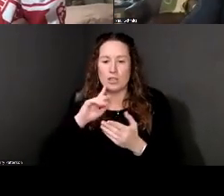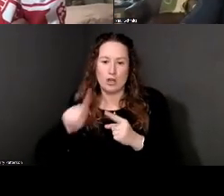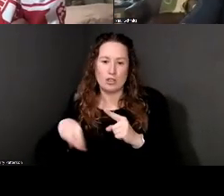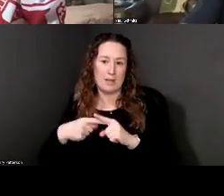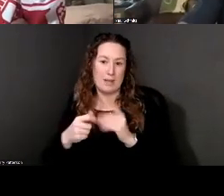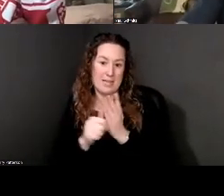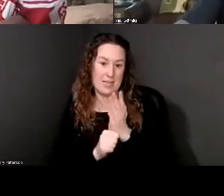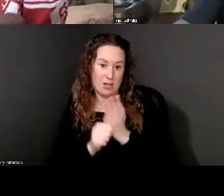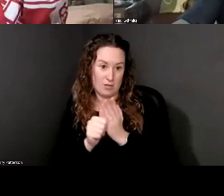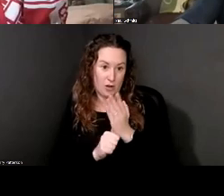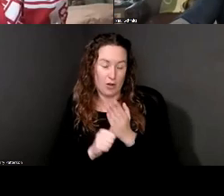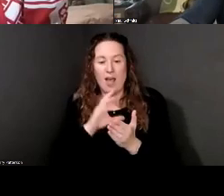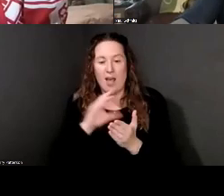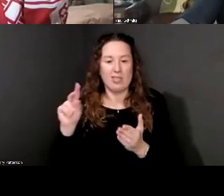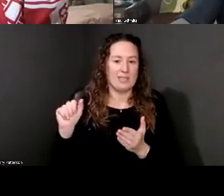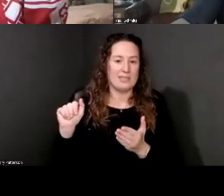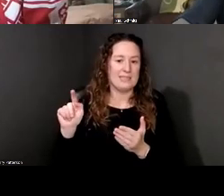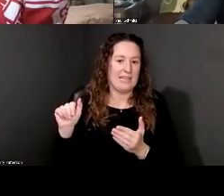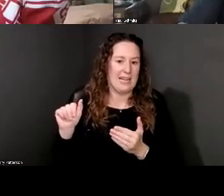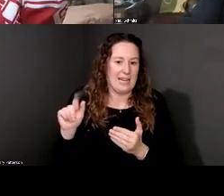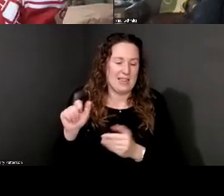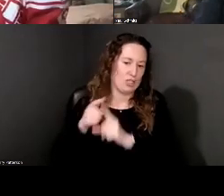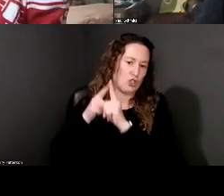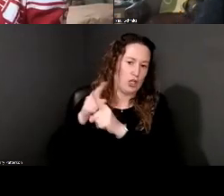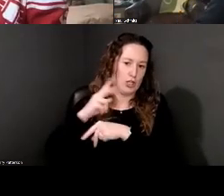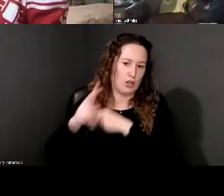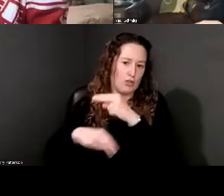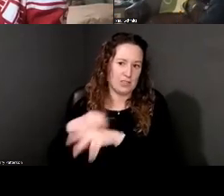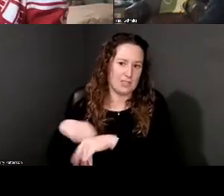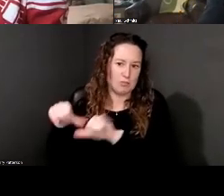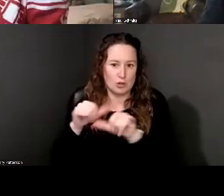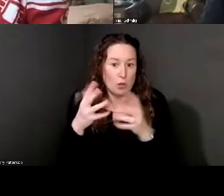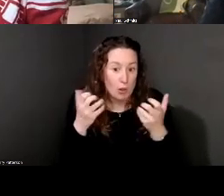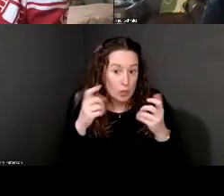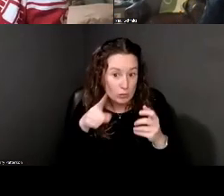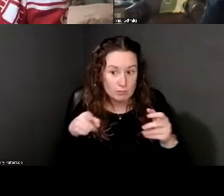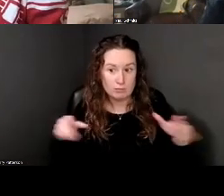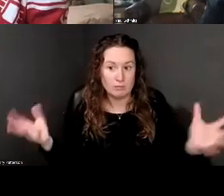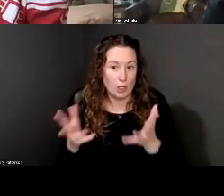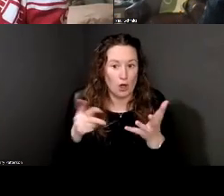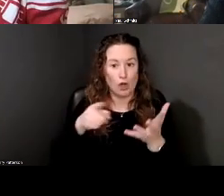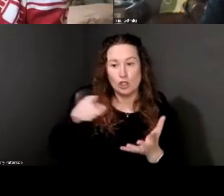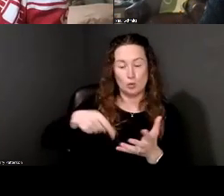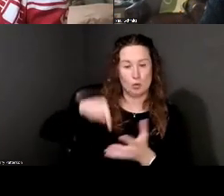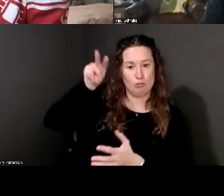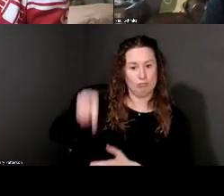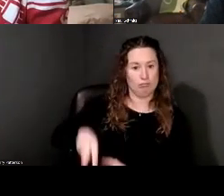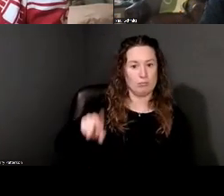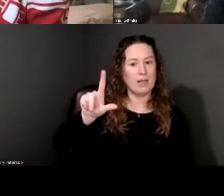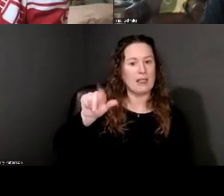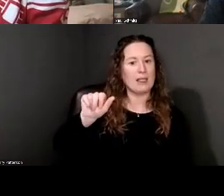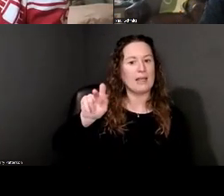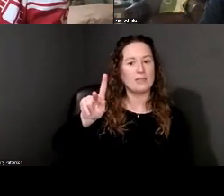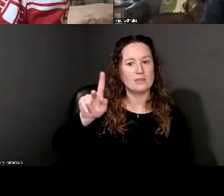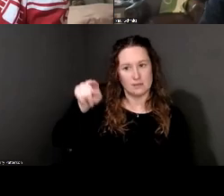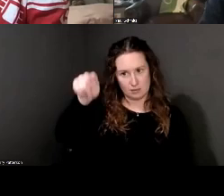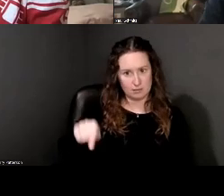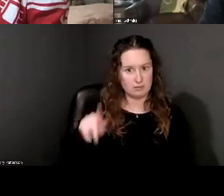on kind of the data and target universalism piece. And so just encourage people, those links are available. And I think